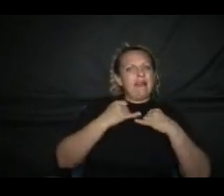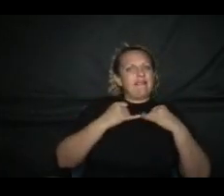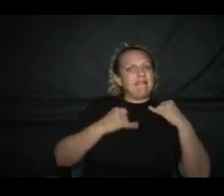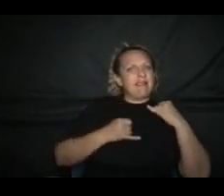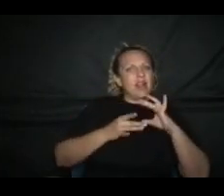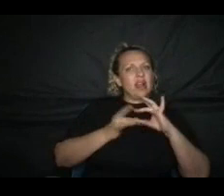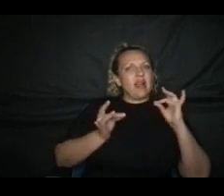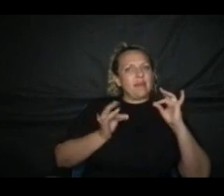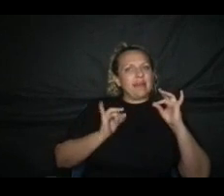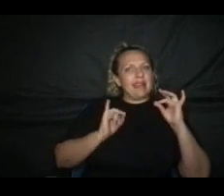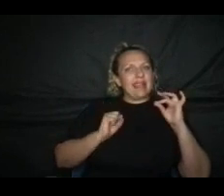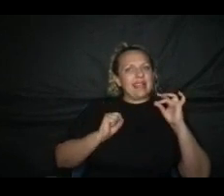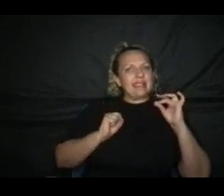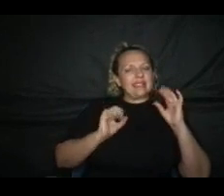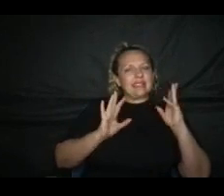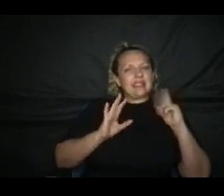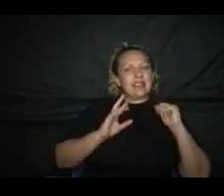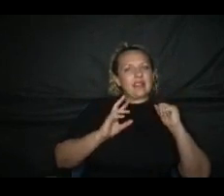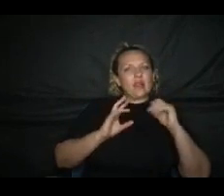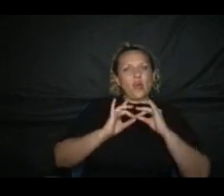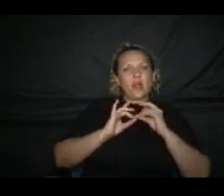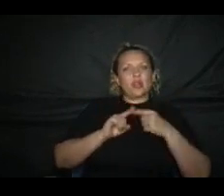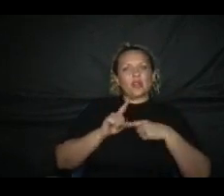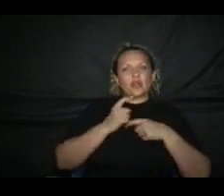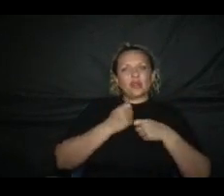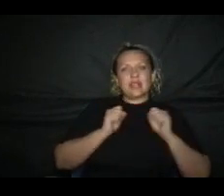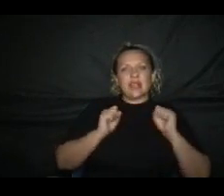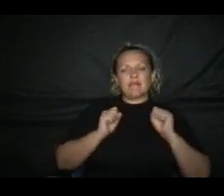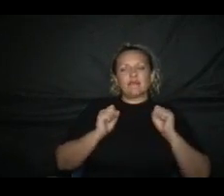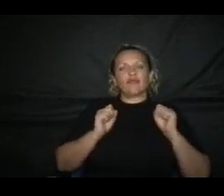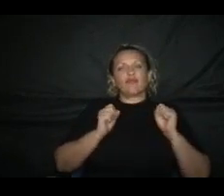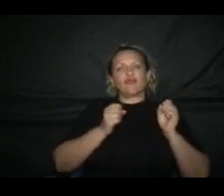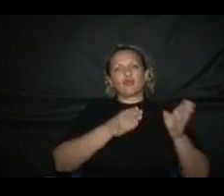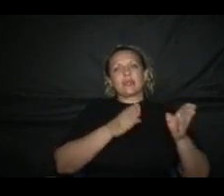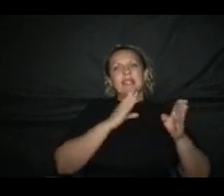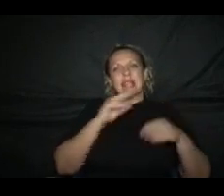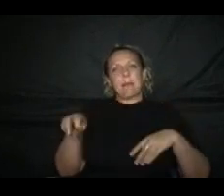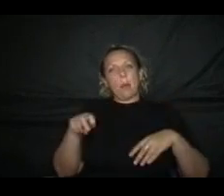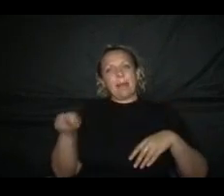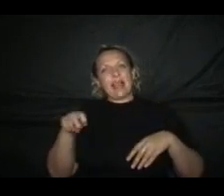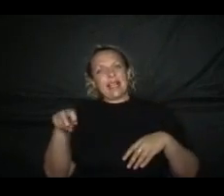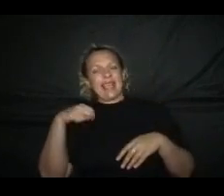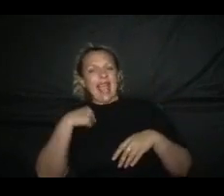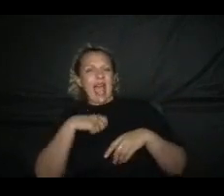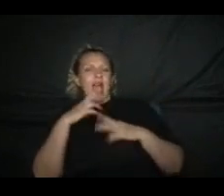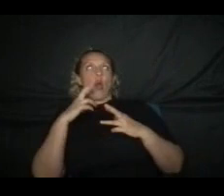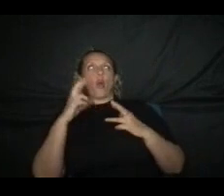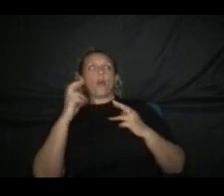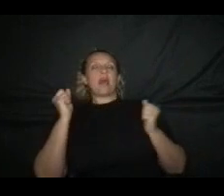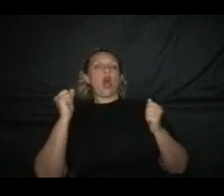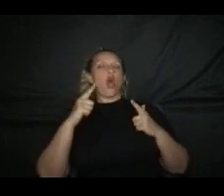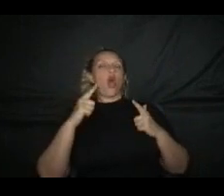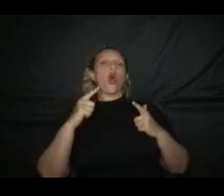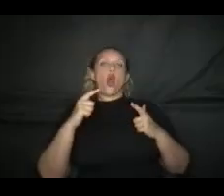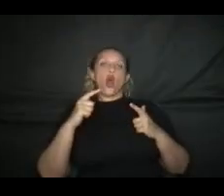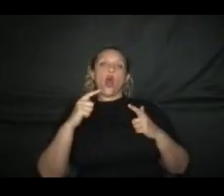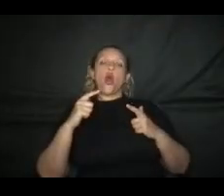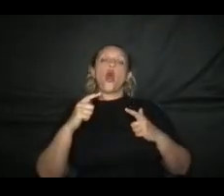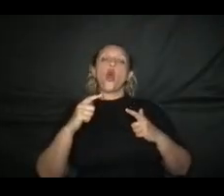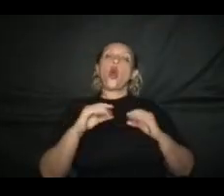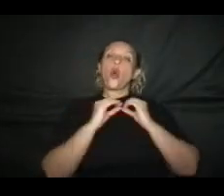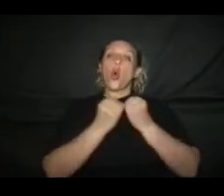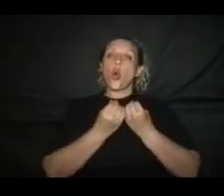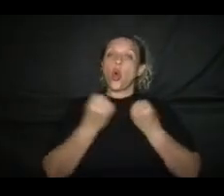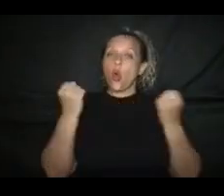is relative to safe streets and mobility. I hope that all the organizations like yours, all